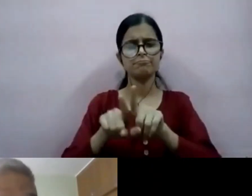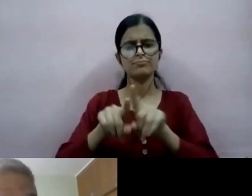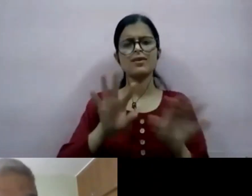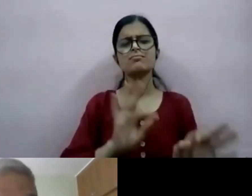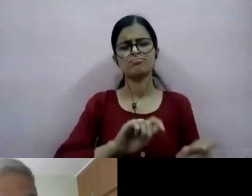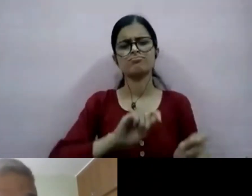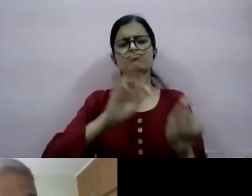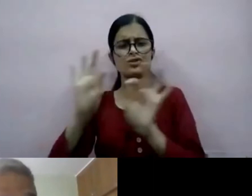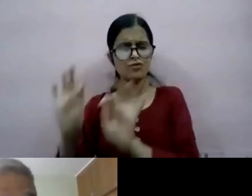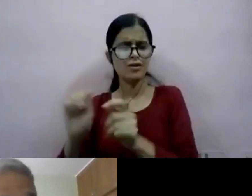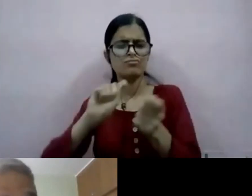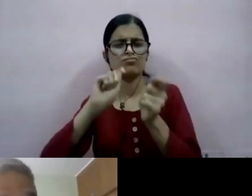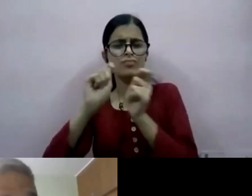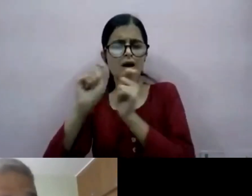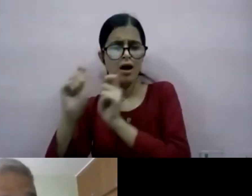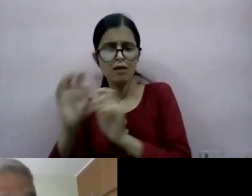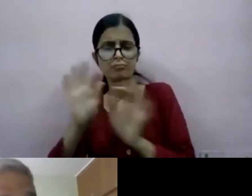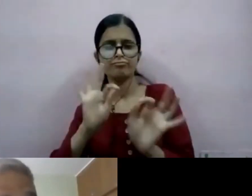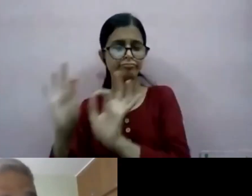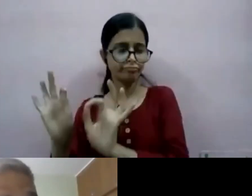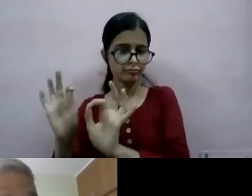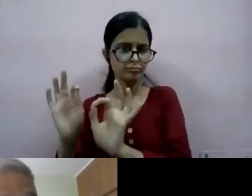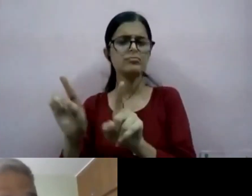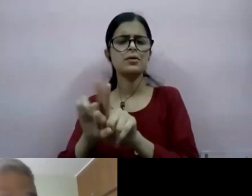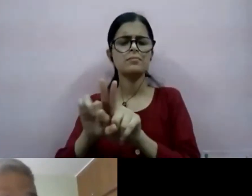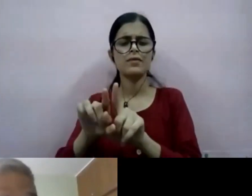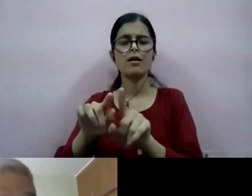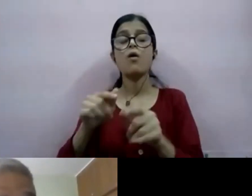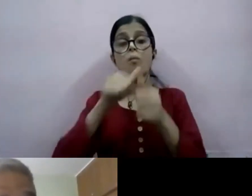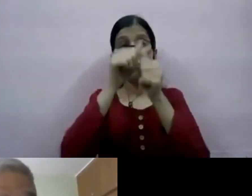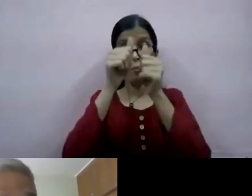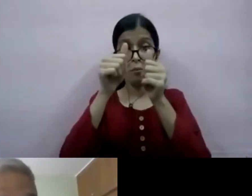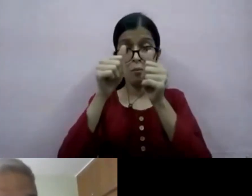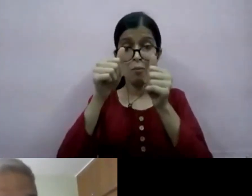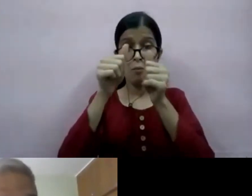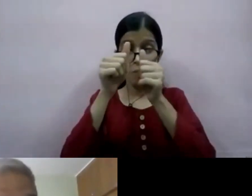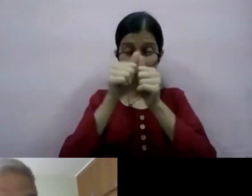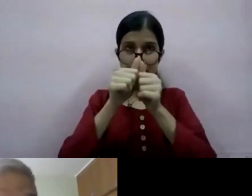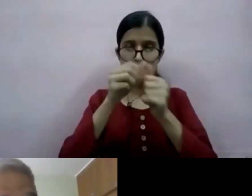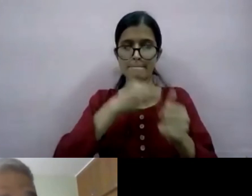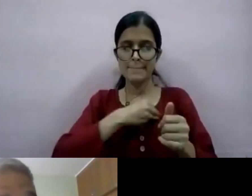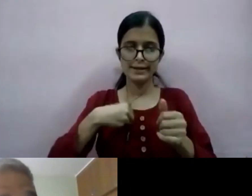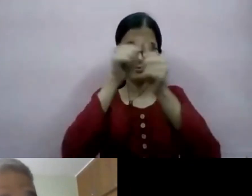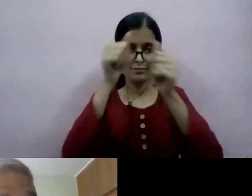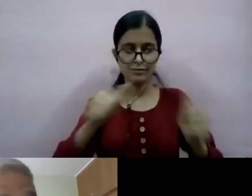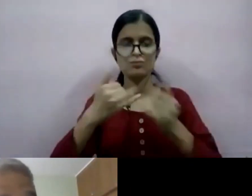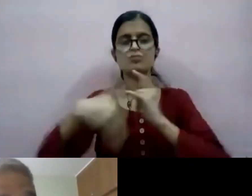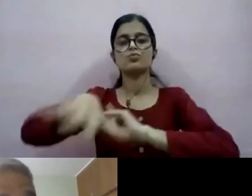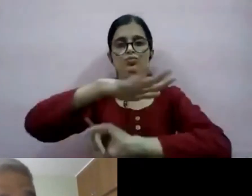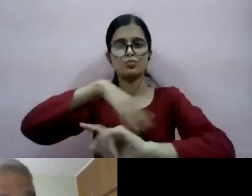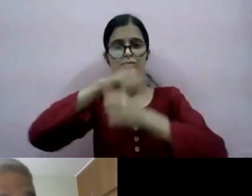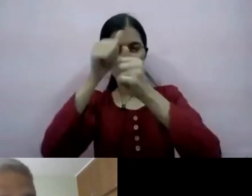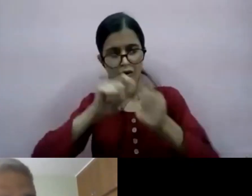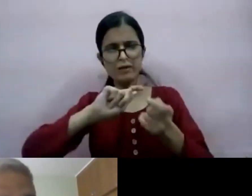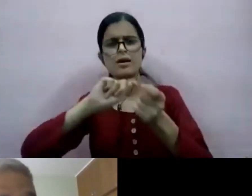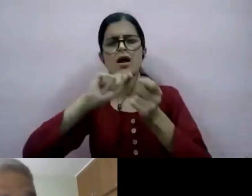shifted its focus from the medical model to the social model, evolving into a